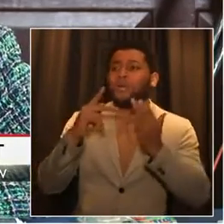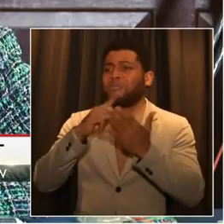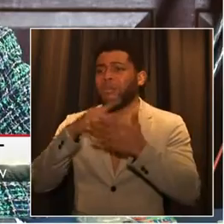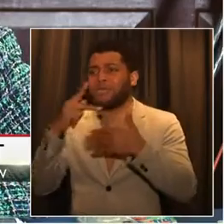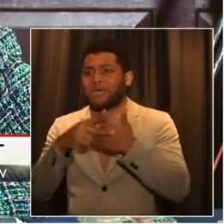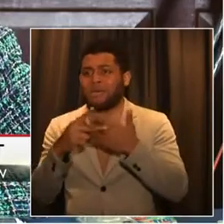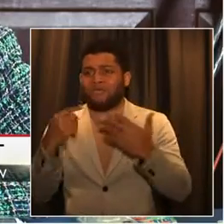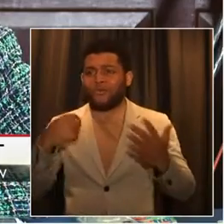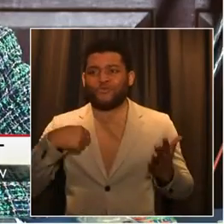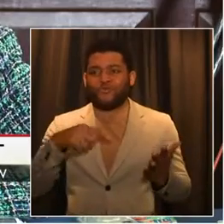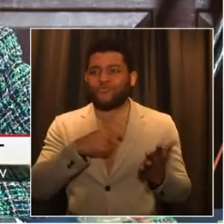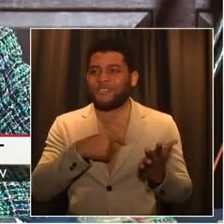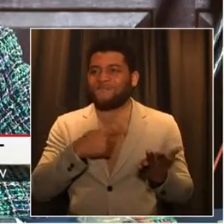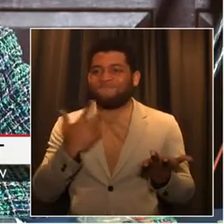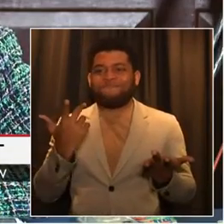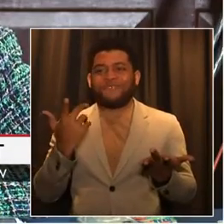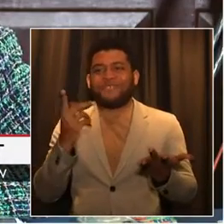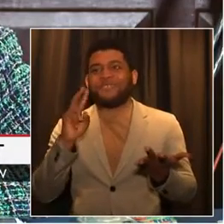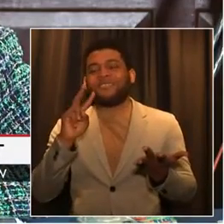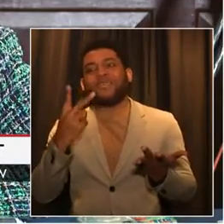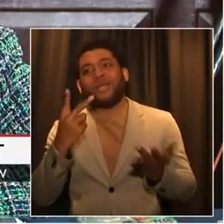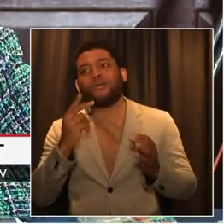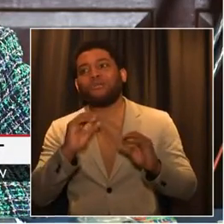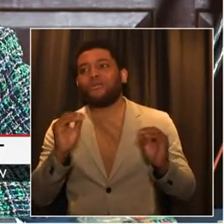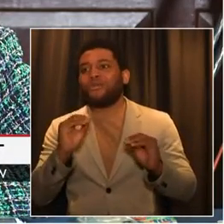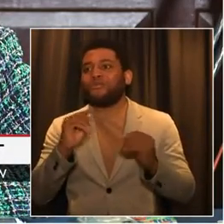for small and minority businesses.